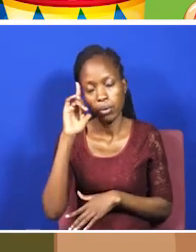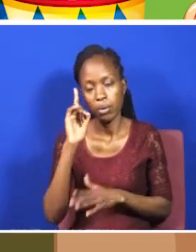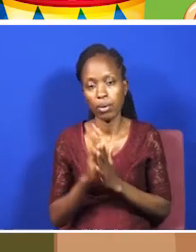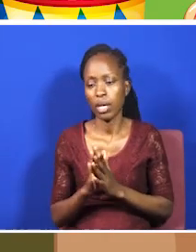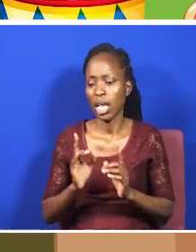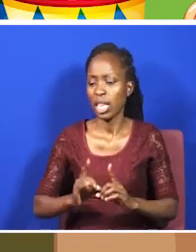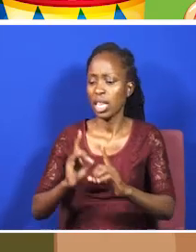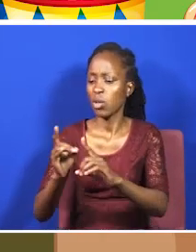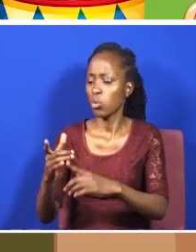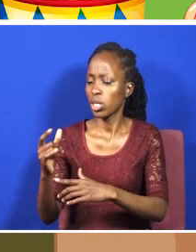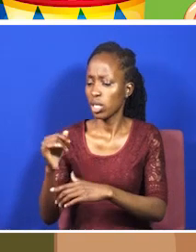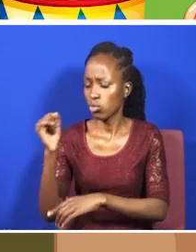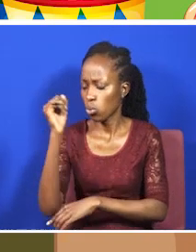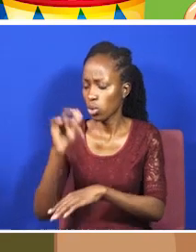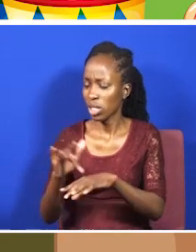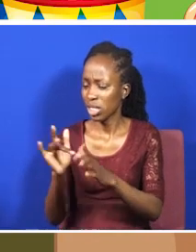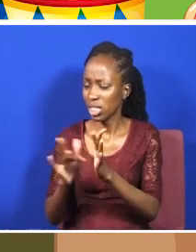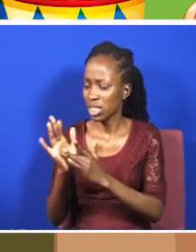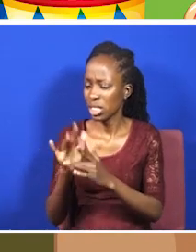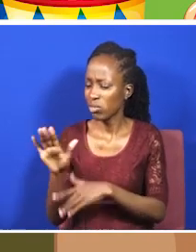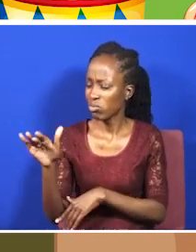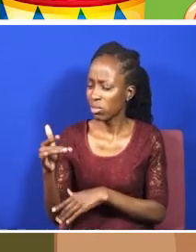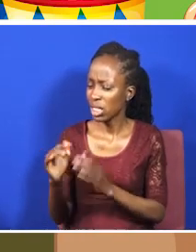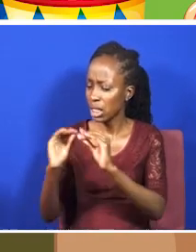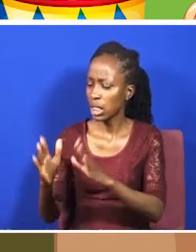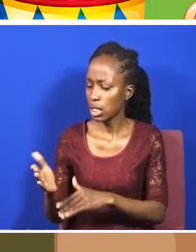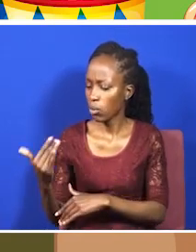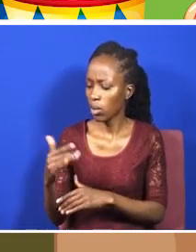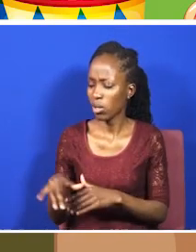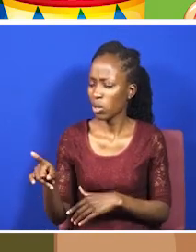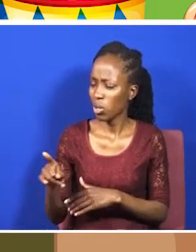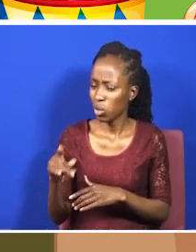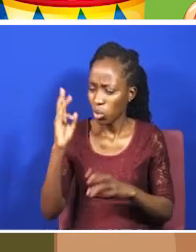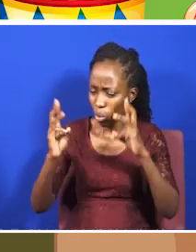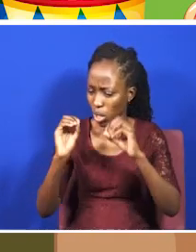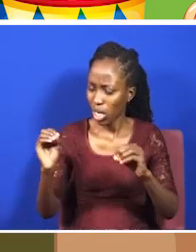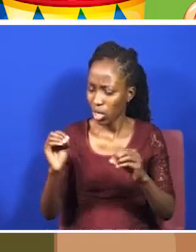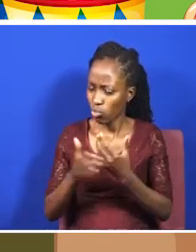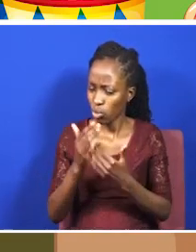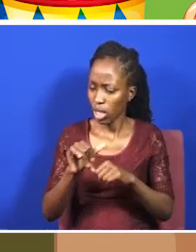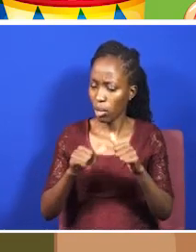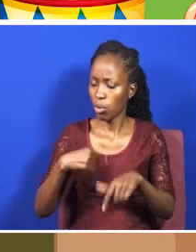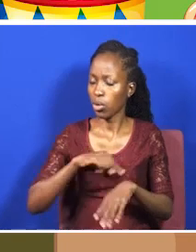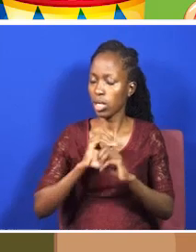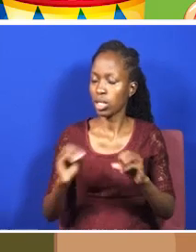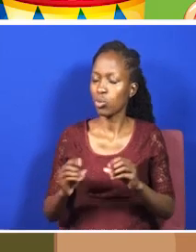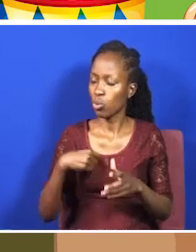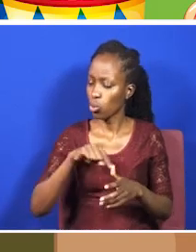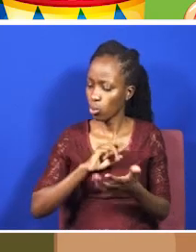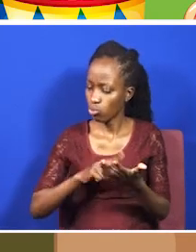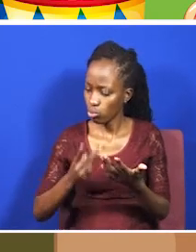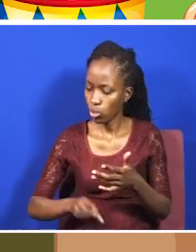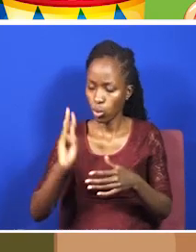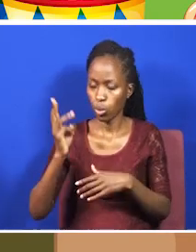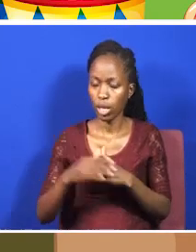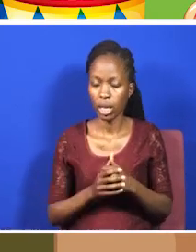sleeping with his head on a pillow. The followers went and woke him. They said, 'Teacher, don't you